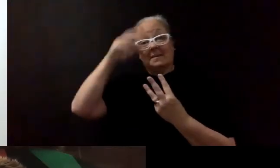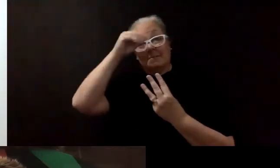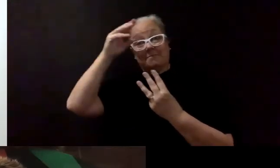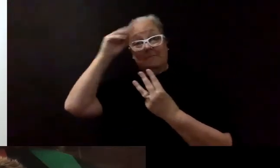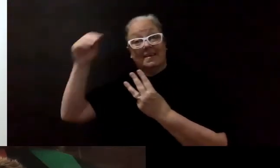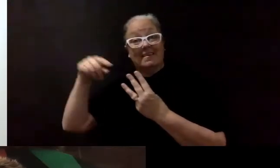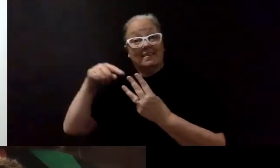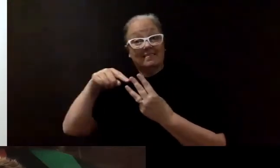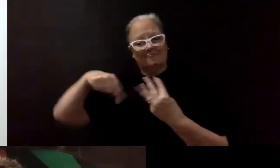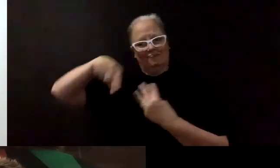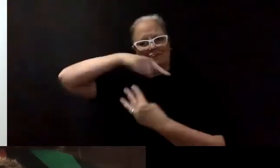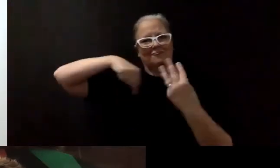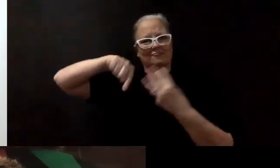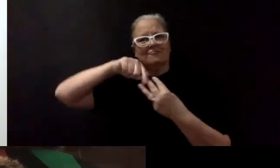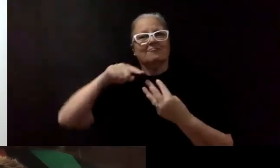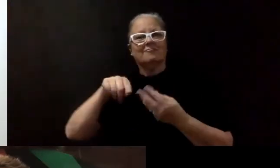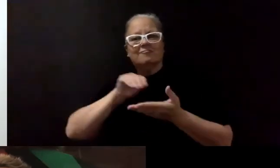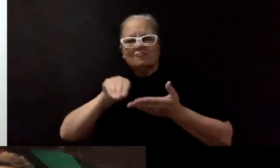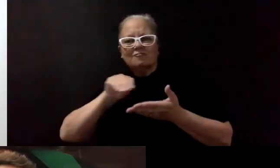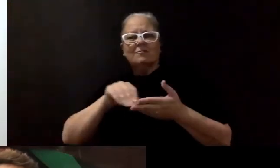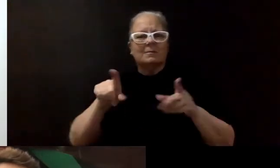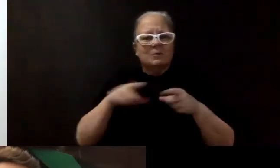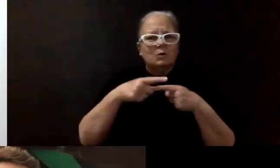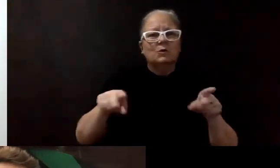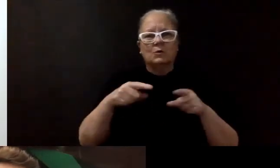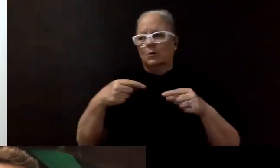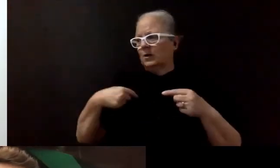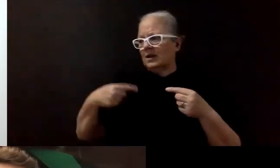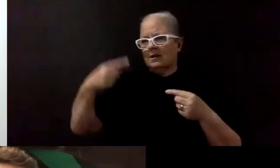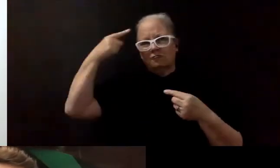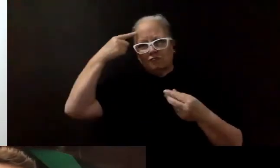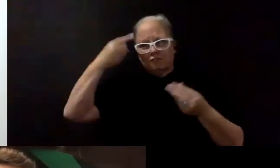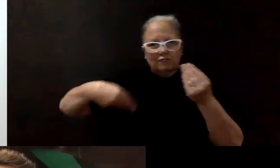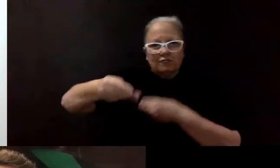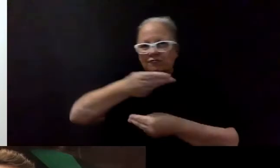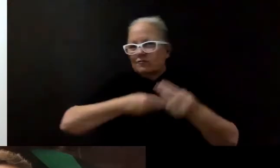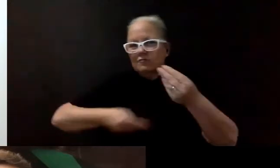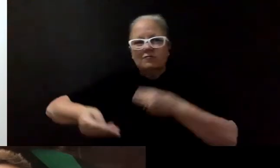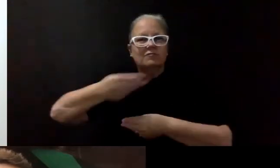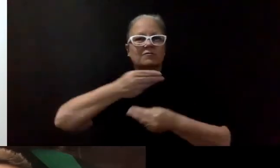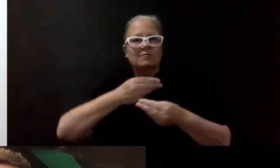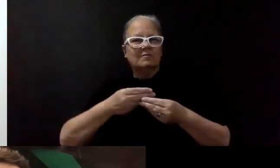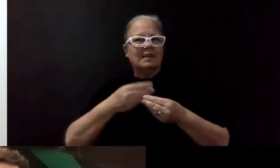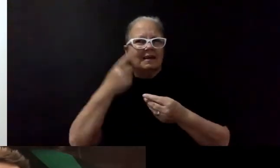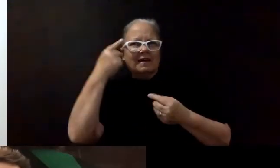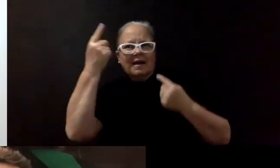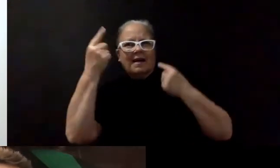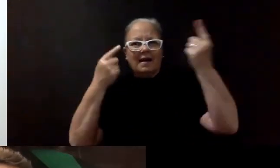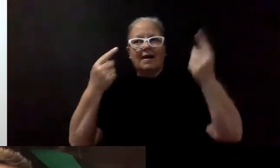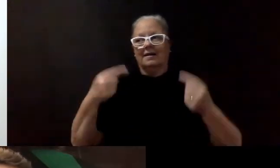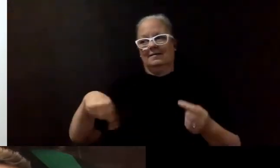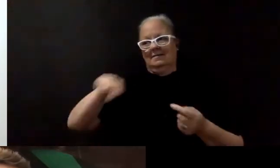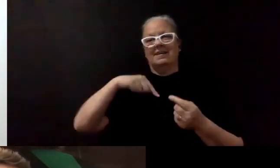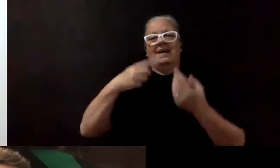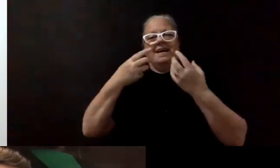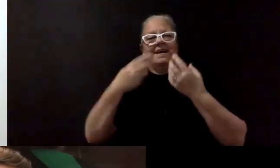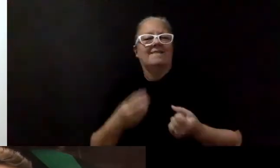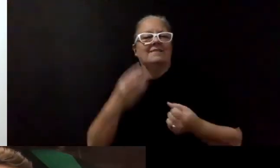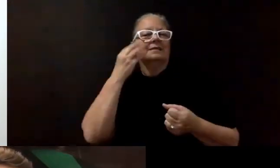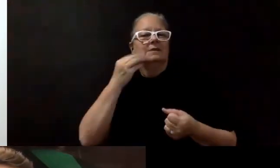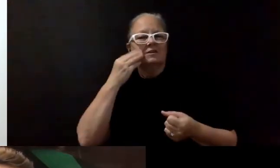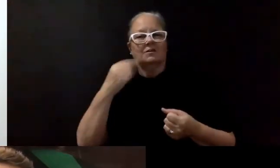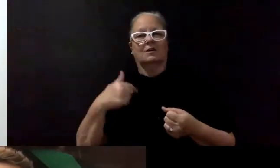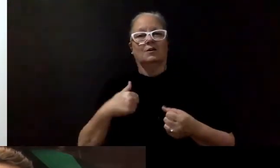We really bounce off each other in terms of the ideas that we have, because we know what it's like to be a young creative